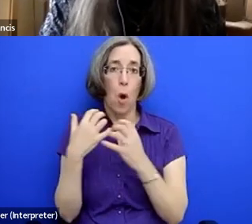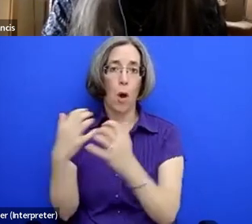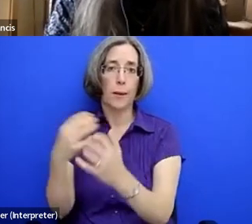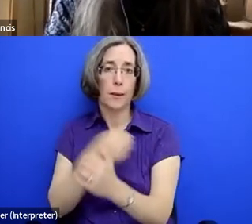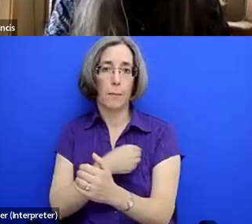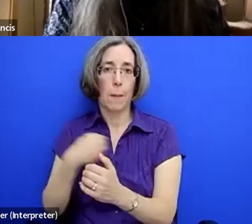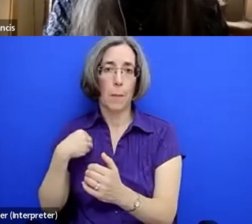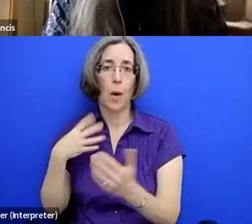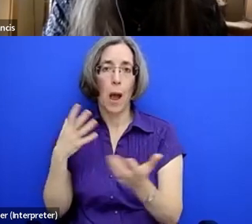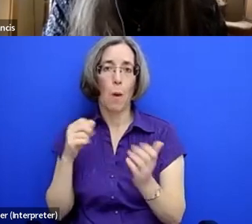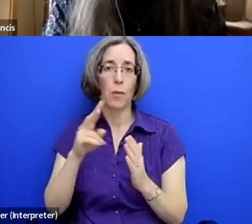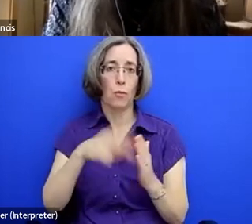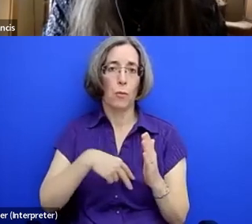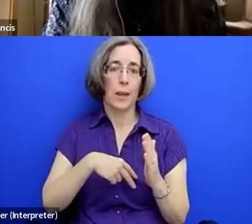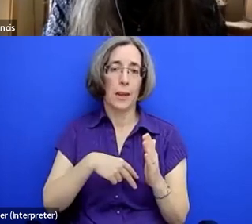read.